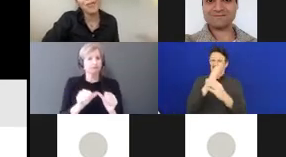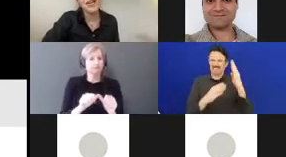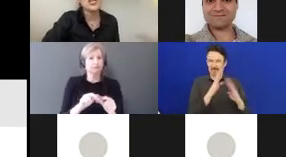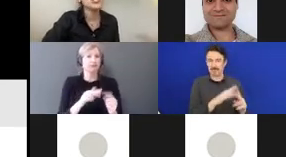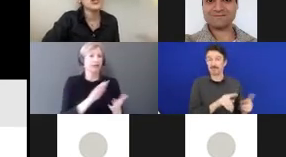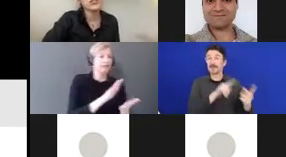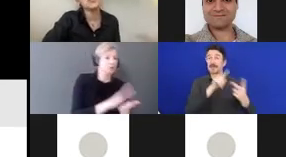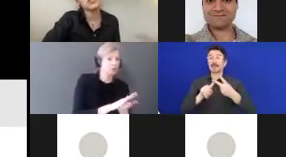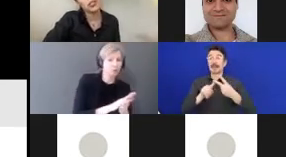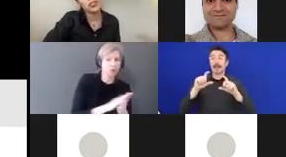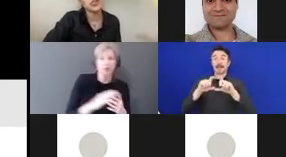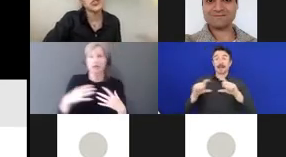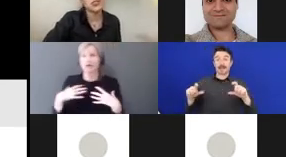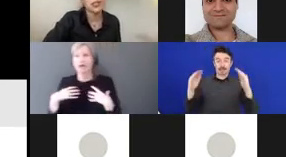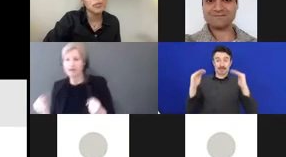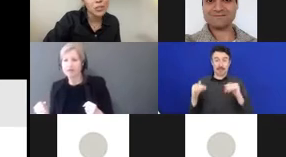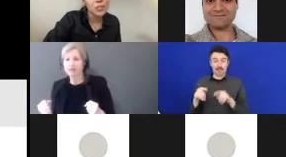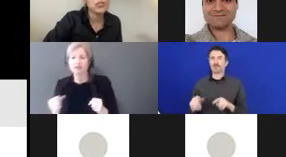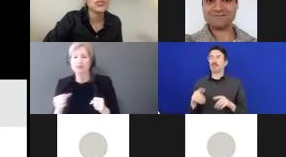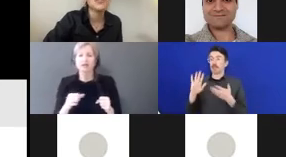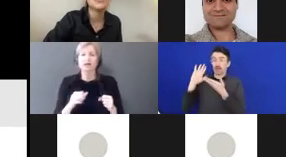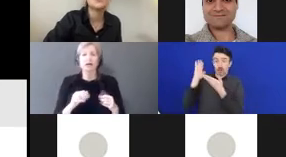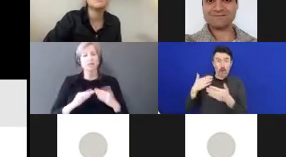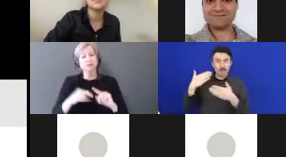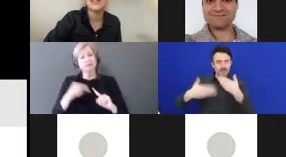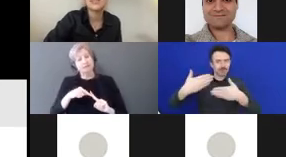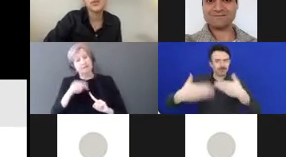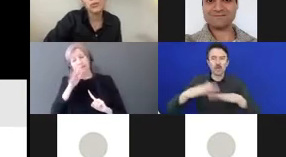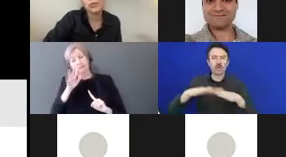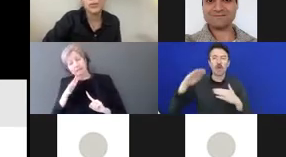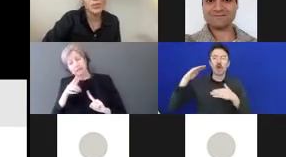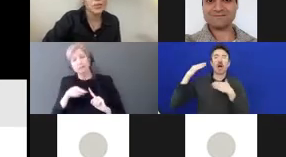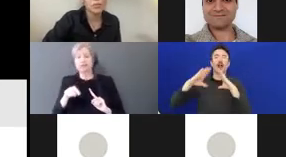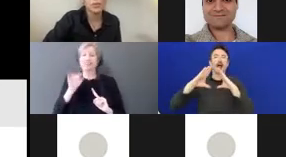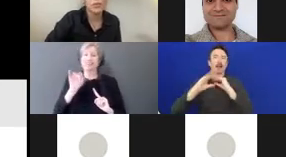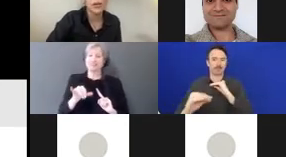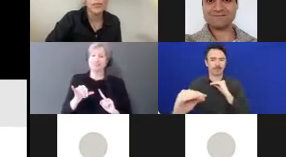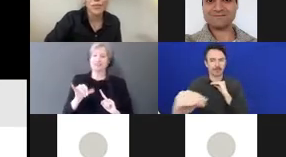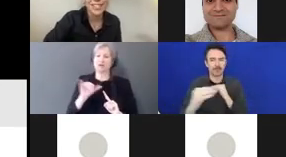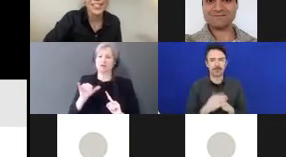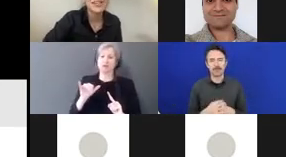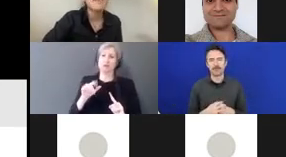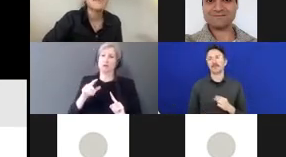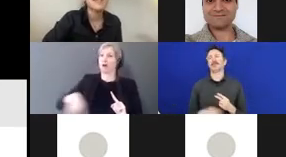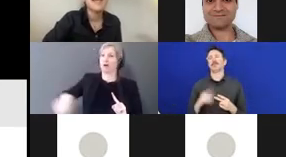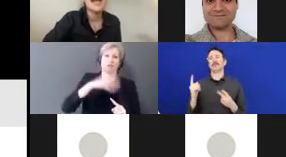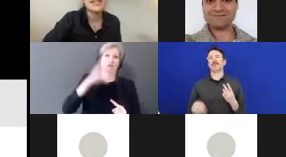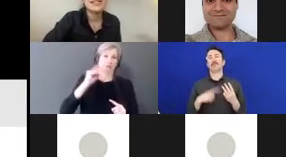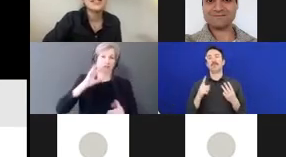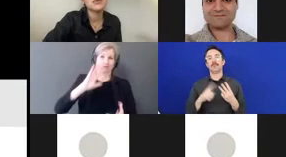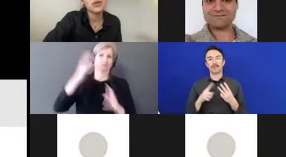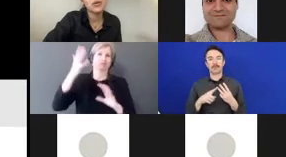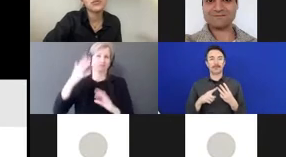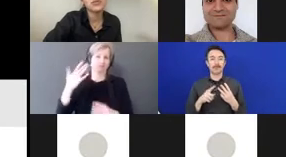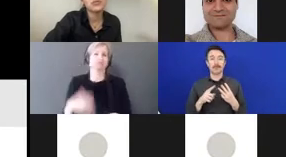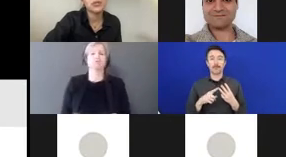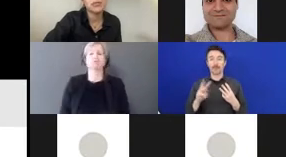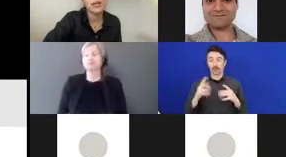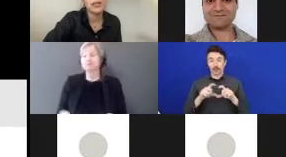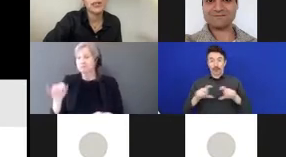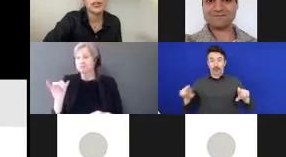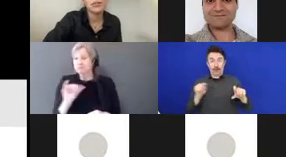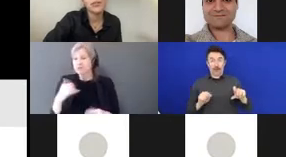health, not so much continuation on community services, but that's also was disrupted for everybody. And there were also